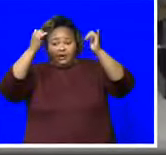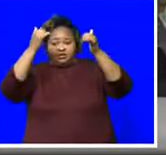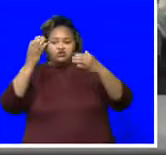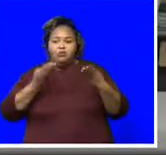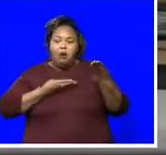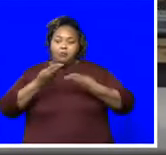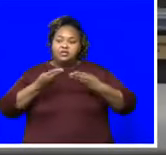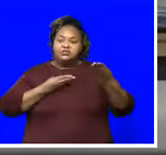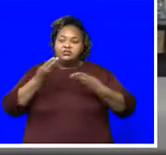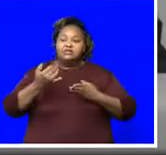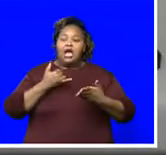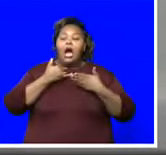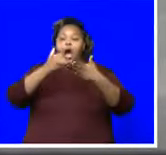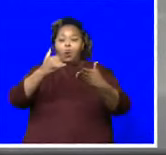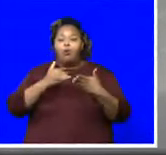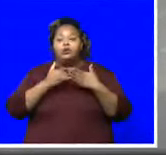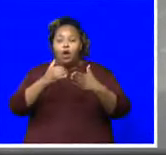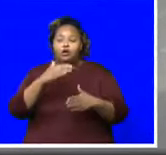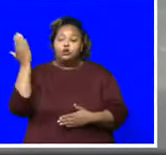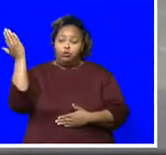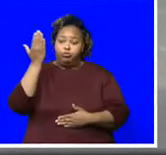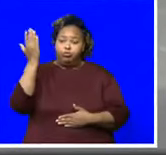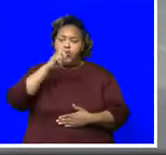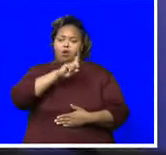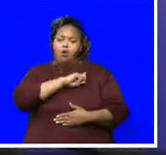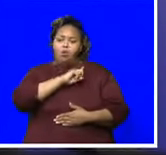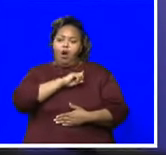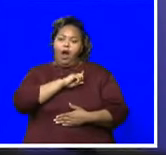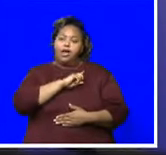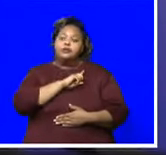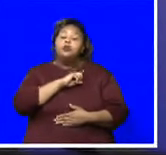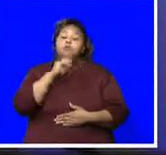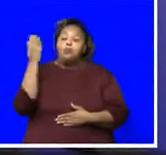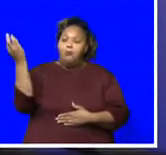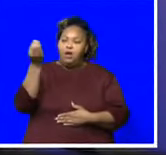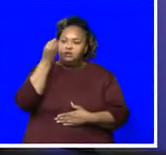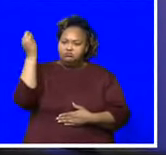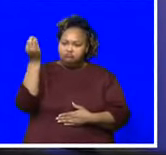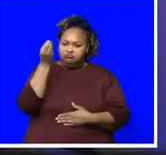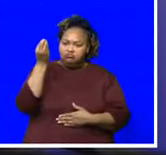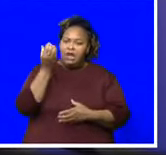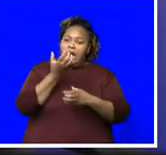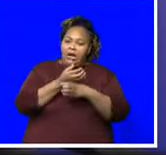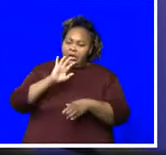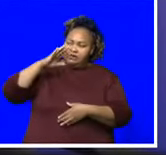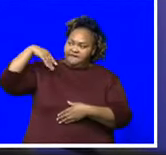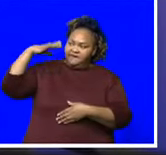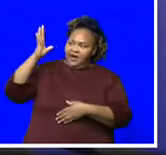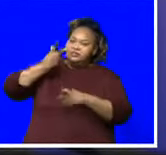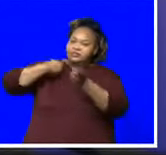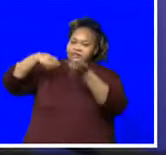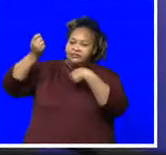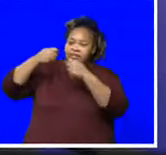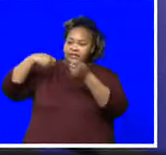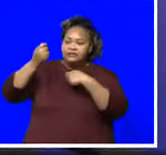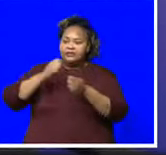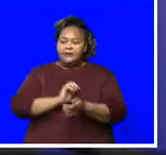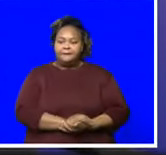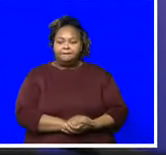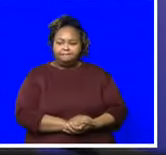lahambe embili ekuthengiseleni lamanye emave. Even though we've had a very difficult couple of